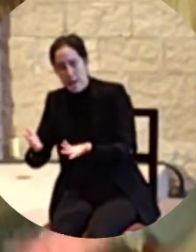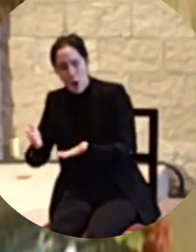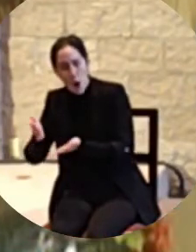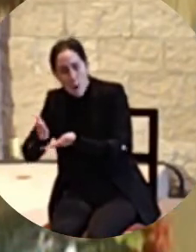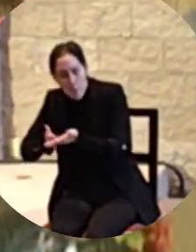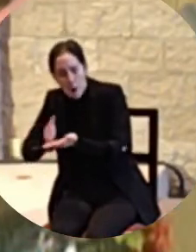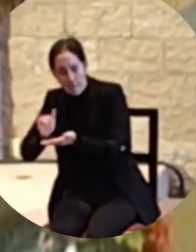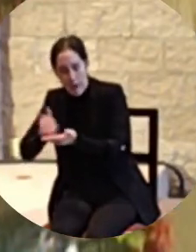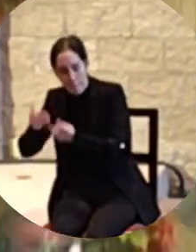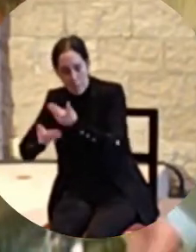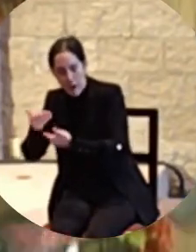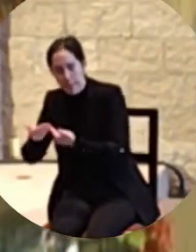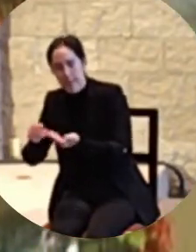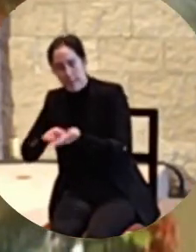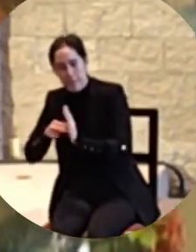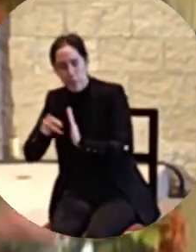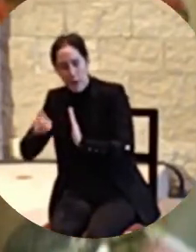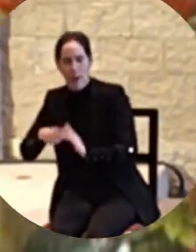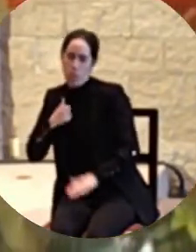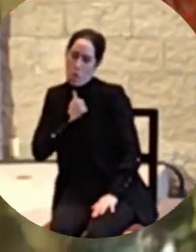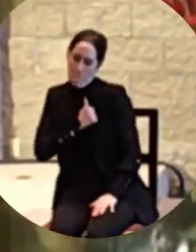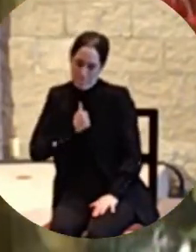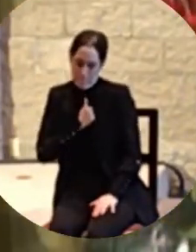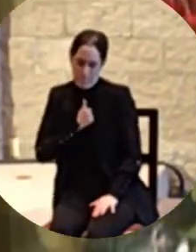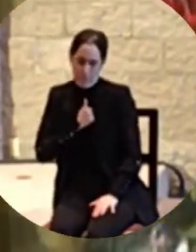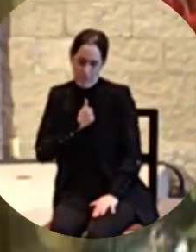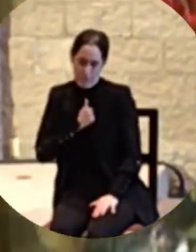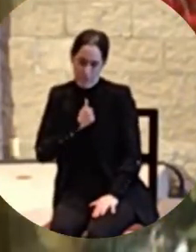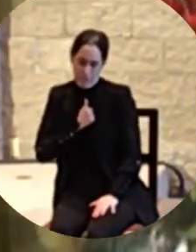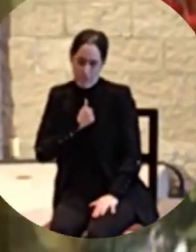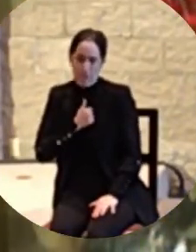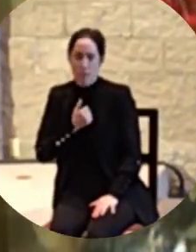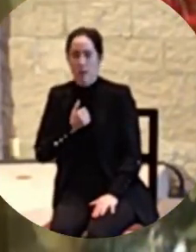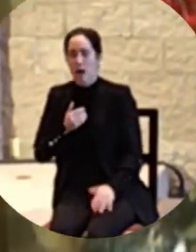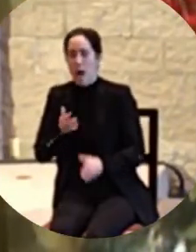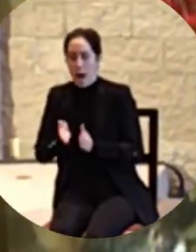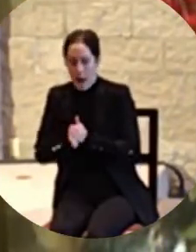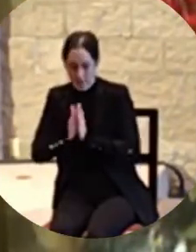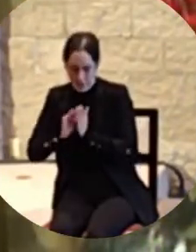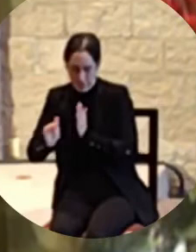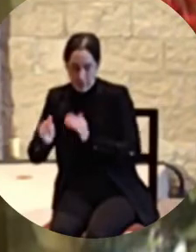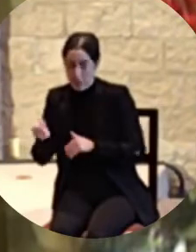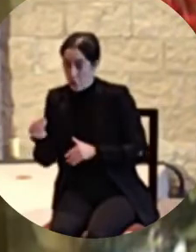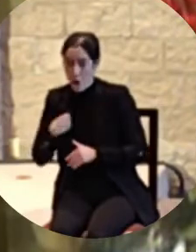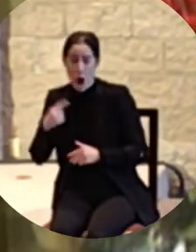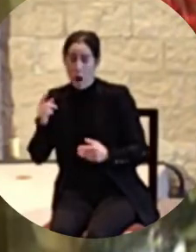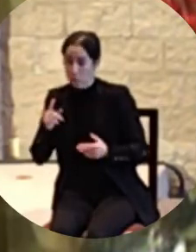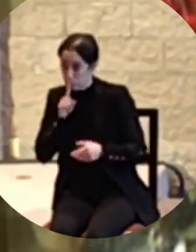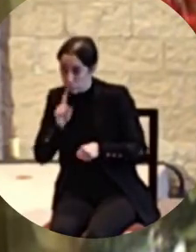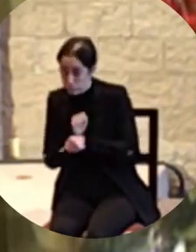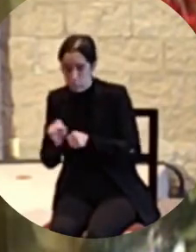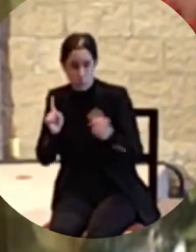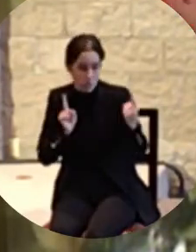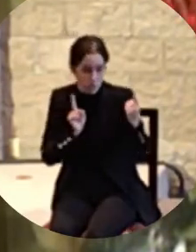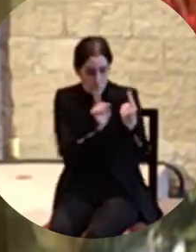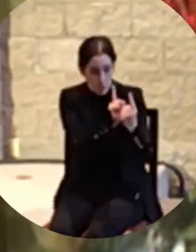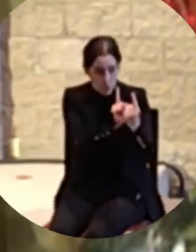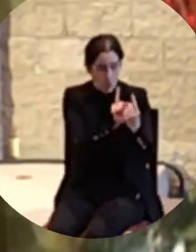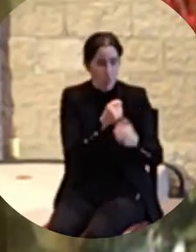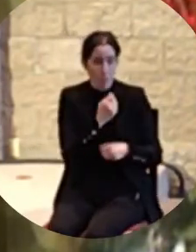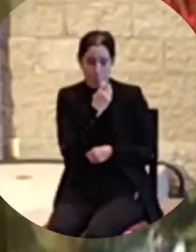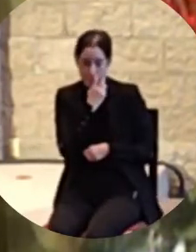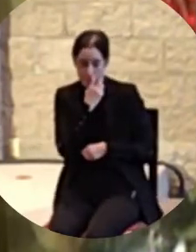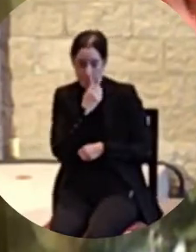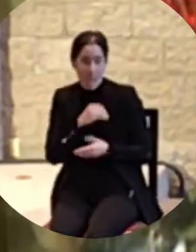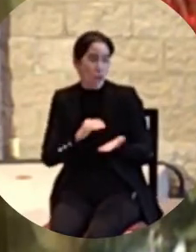went and I made amends and told him how sorry I was and, you know, asked for forgiveness. And guess what? Our relationship